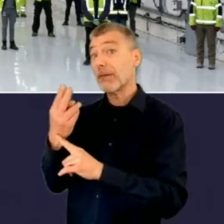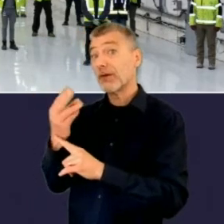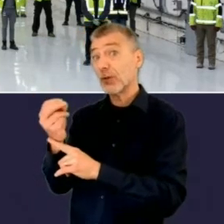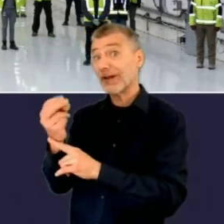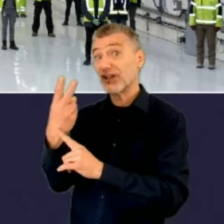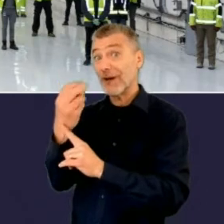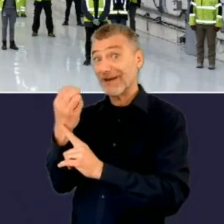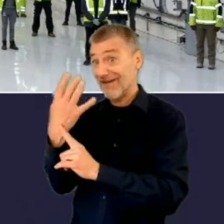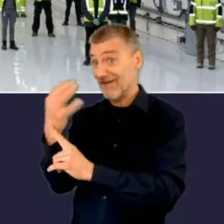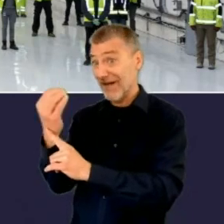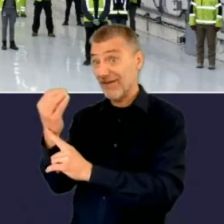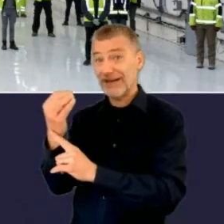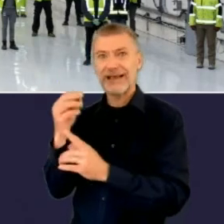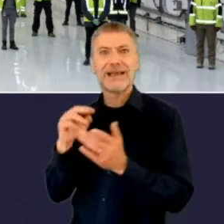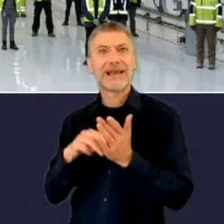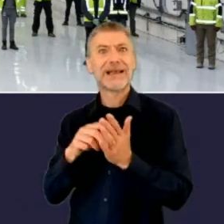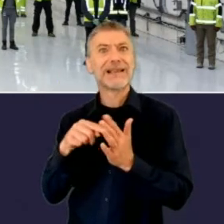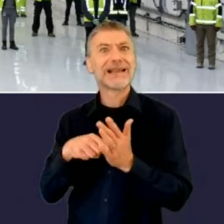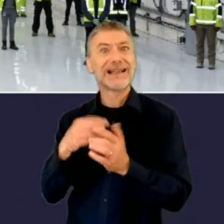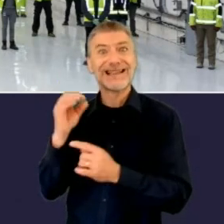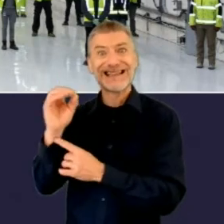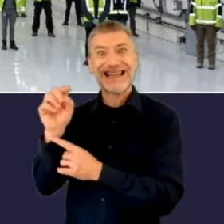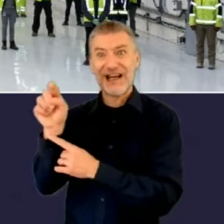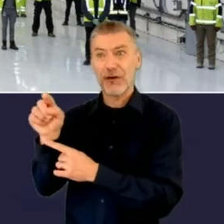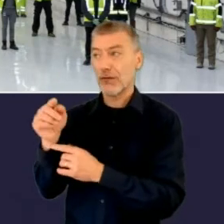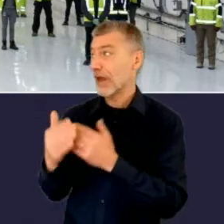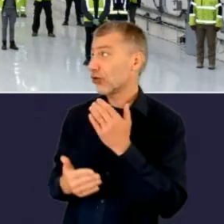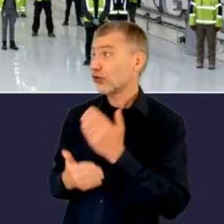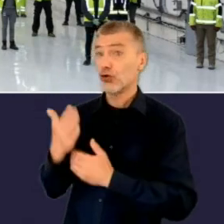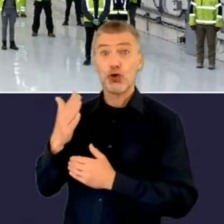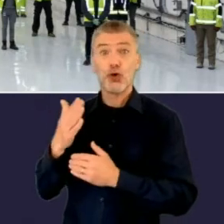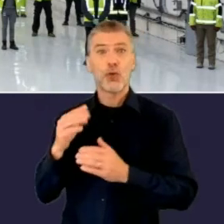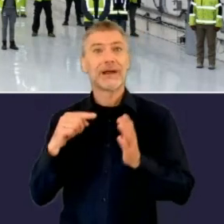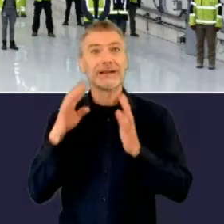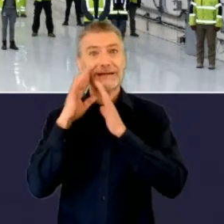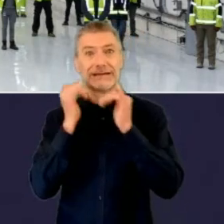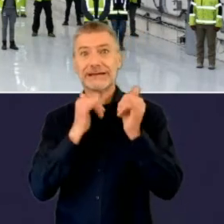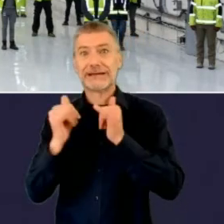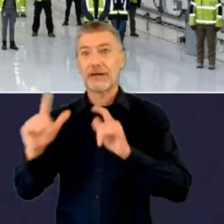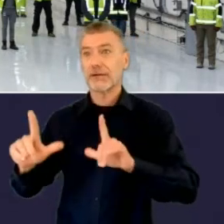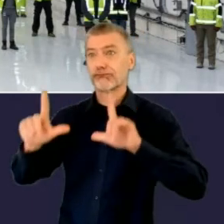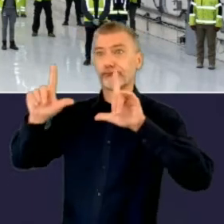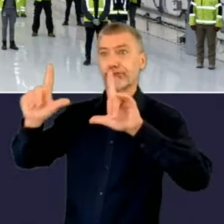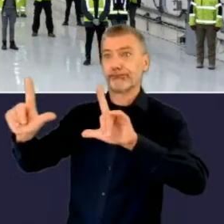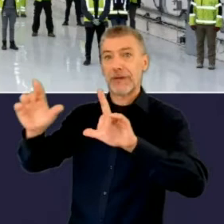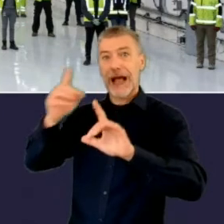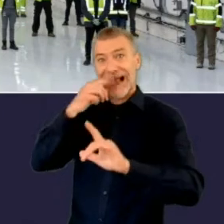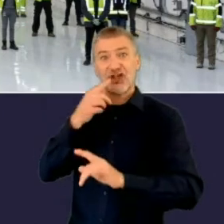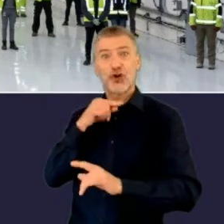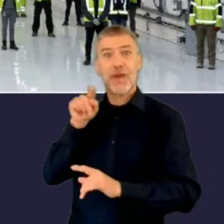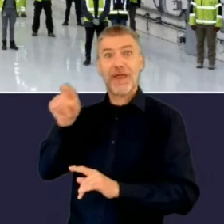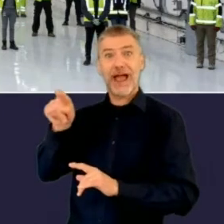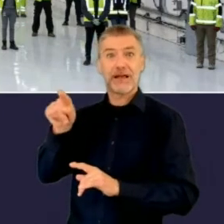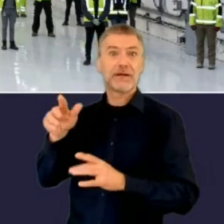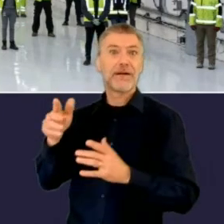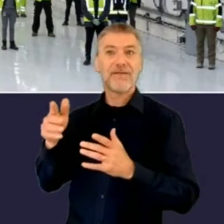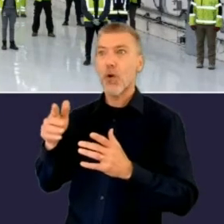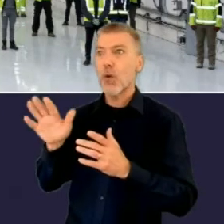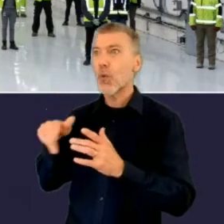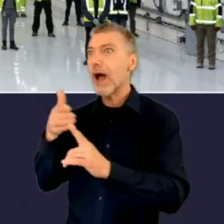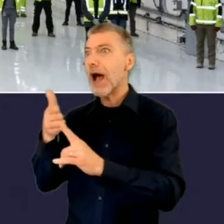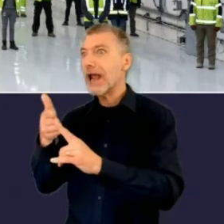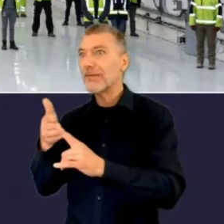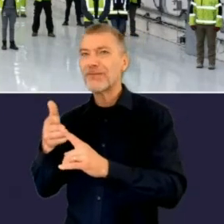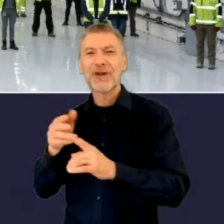was vital that the new testbed allowed us to go and get towards this goal. So with our game-changing technologies like the electric propulsion system